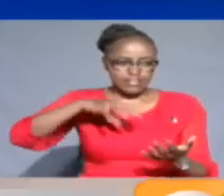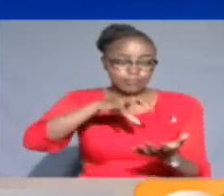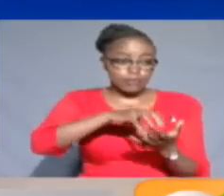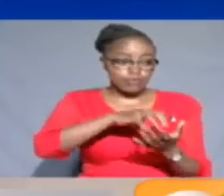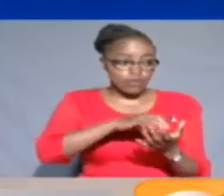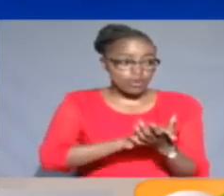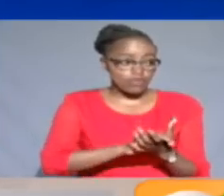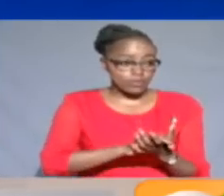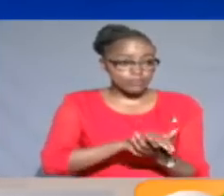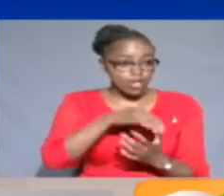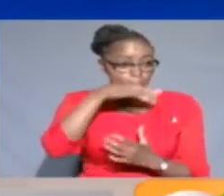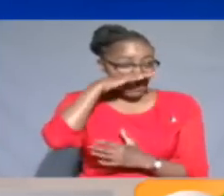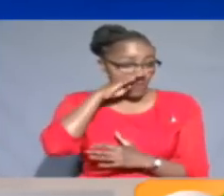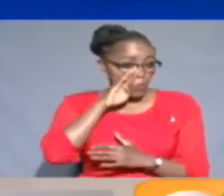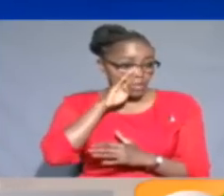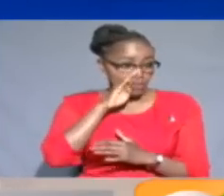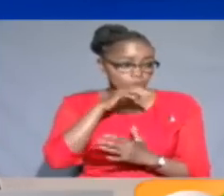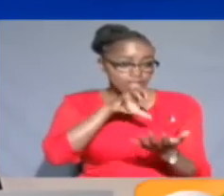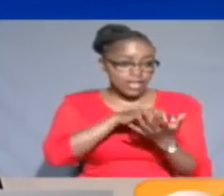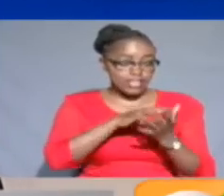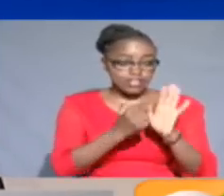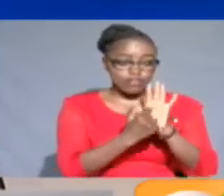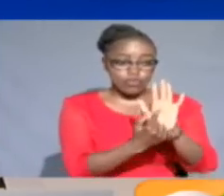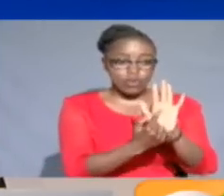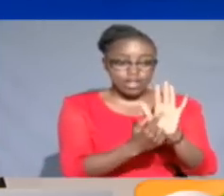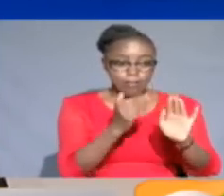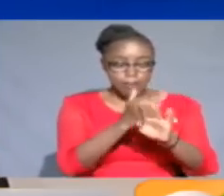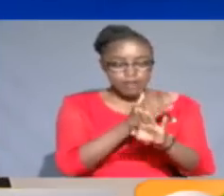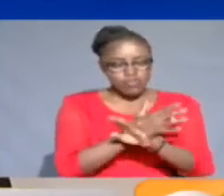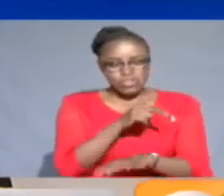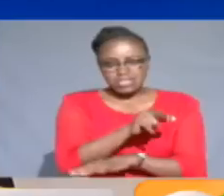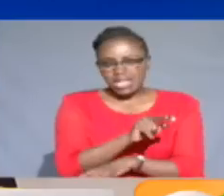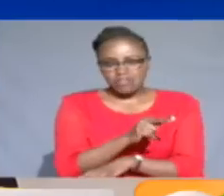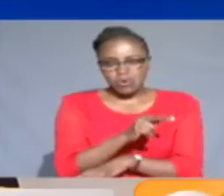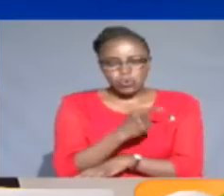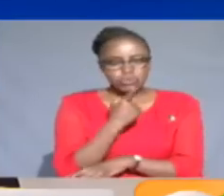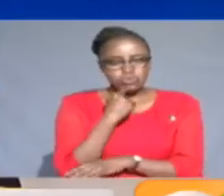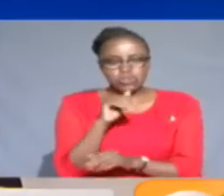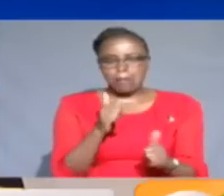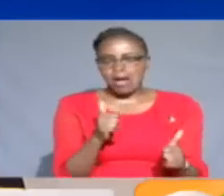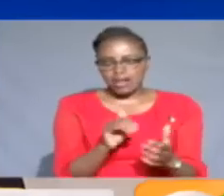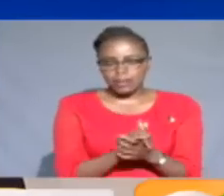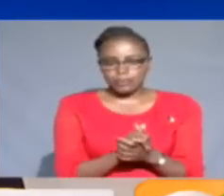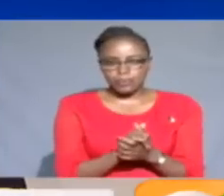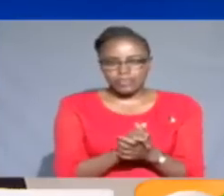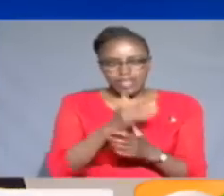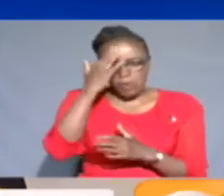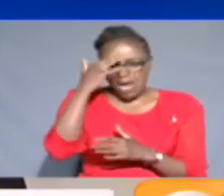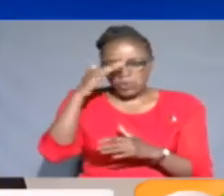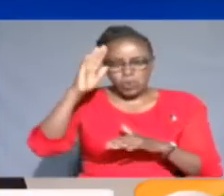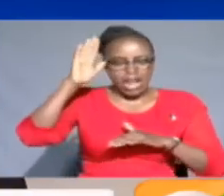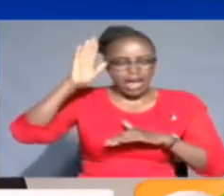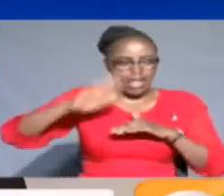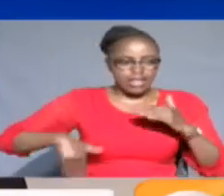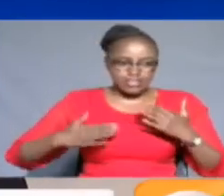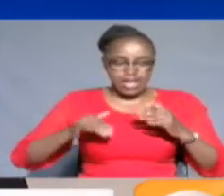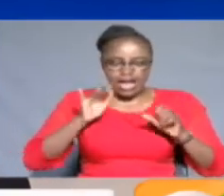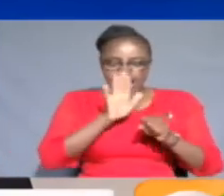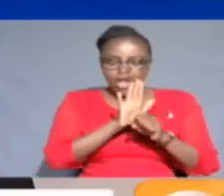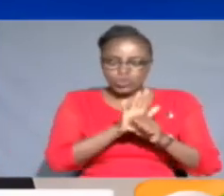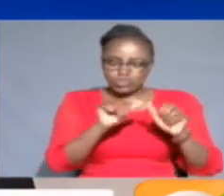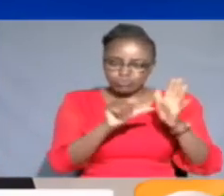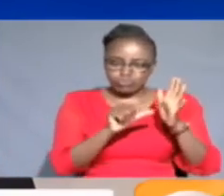Bob Collymore's case, for example, was initially misdiagnosed. Okay, and so have other hundreds of Kenyans have gone through such